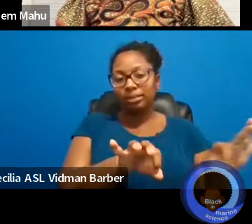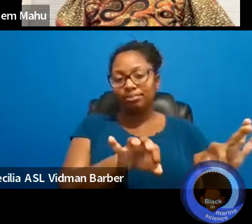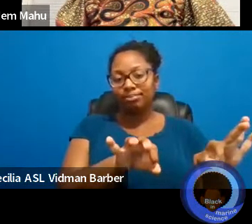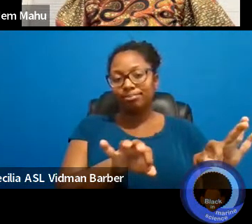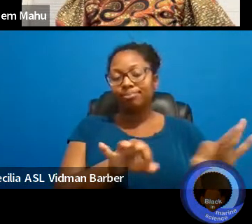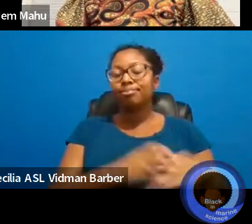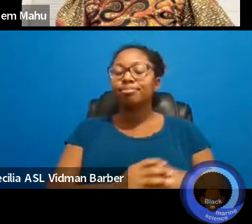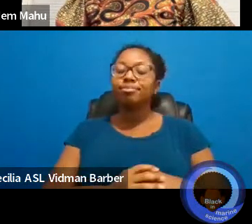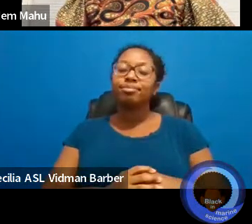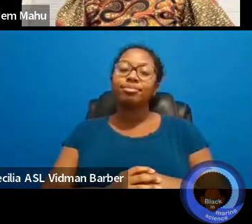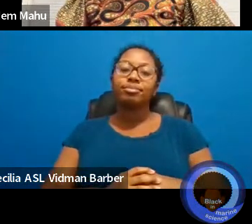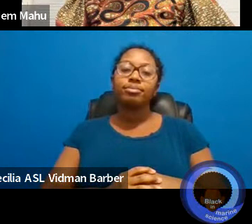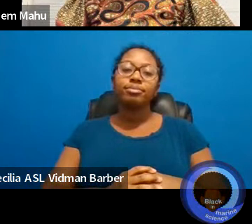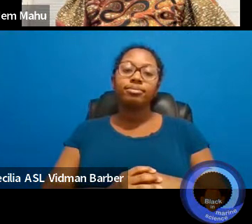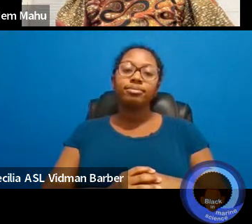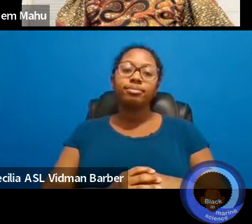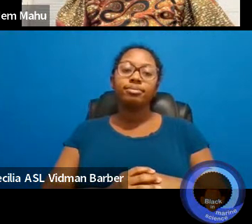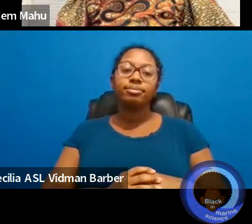the closest you can